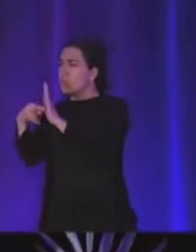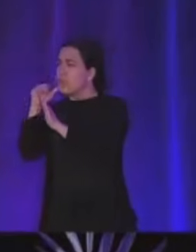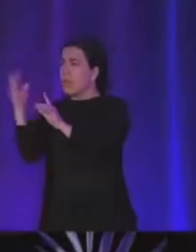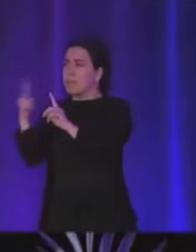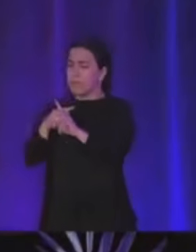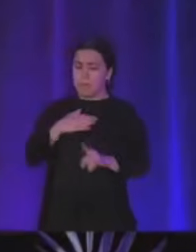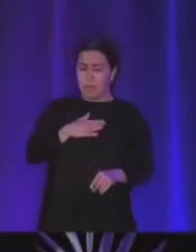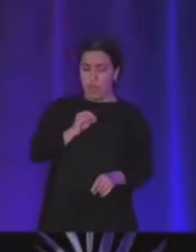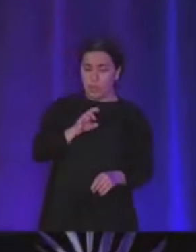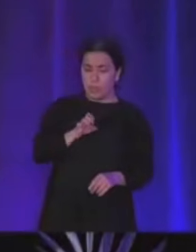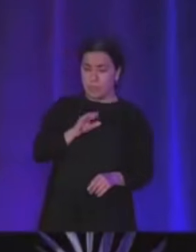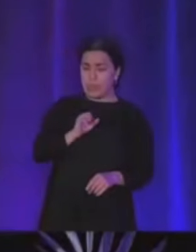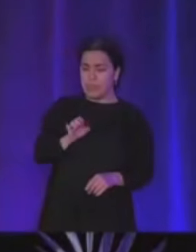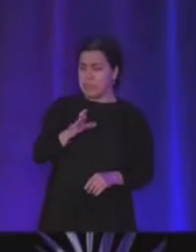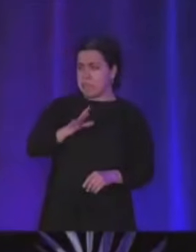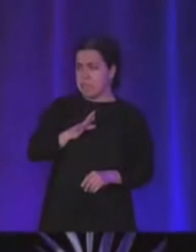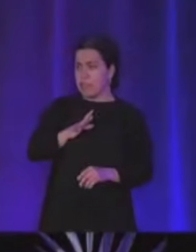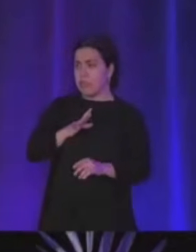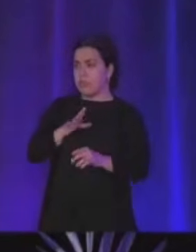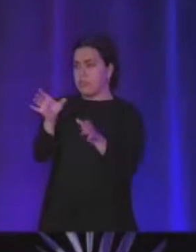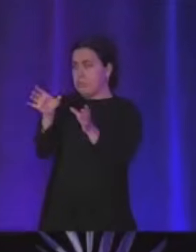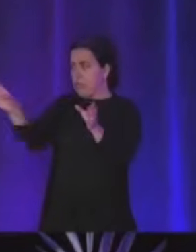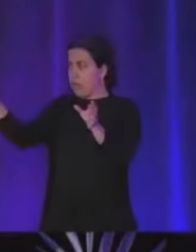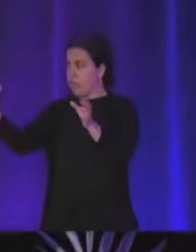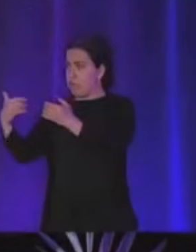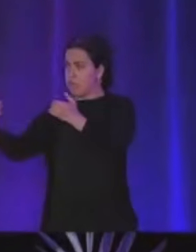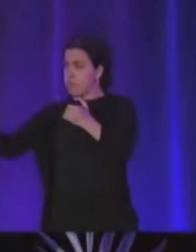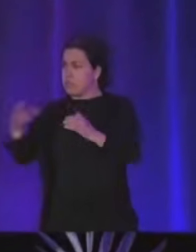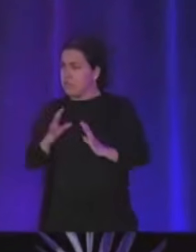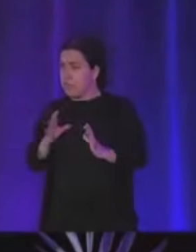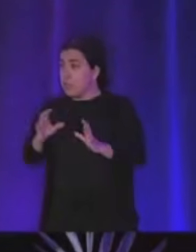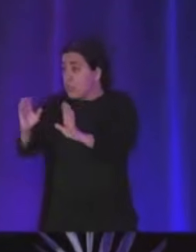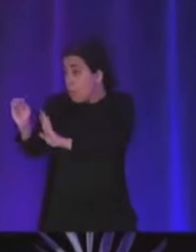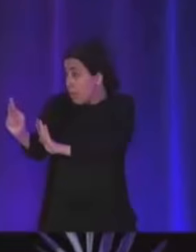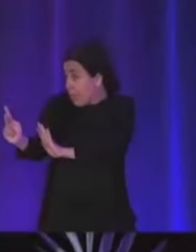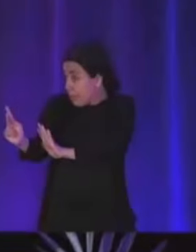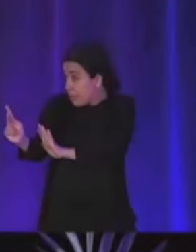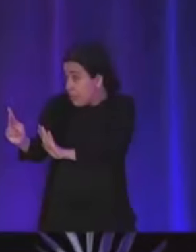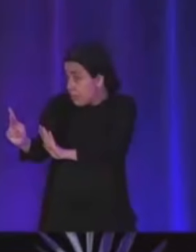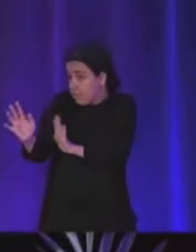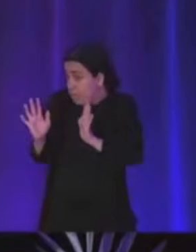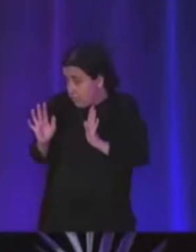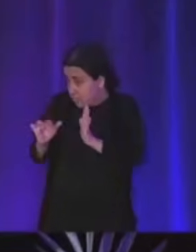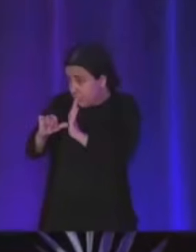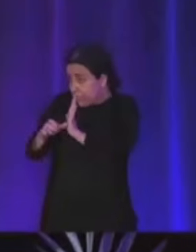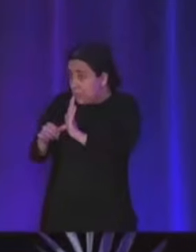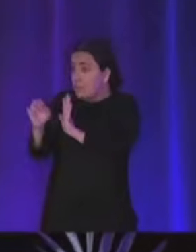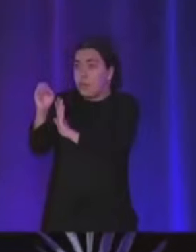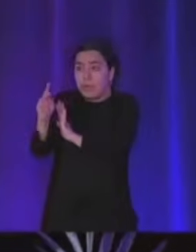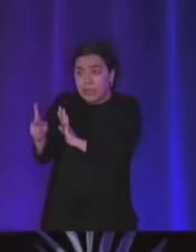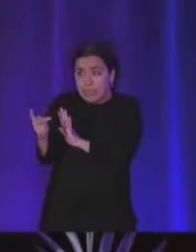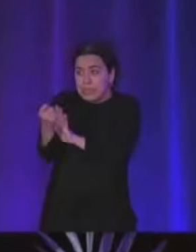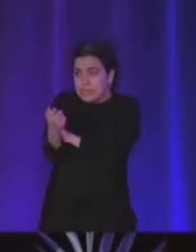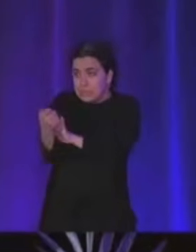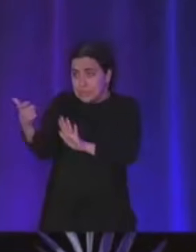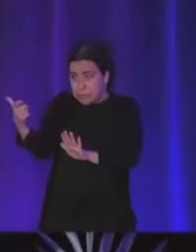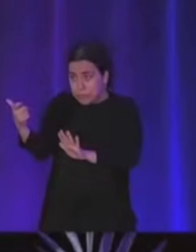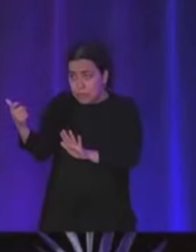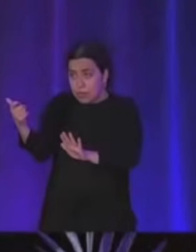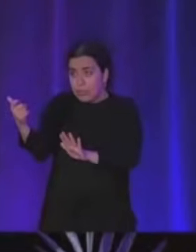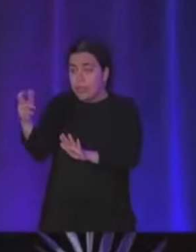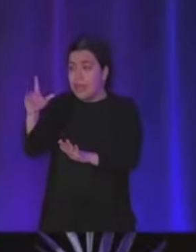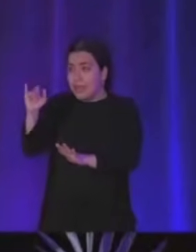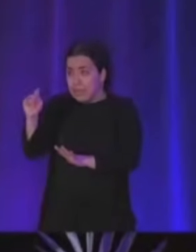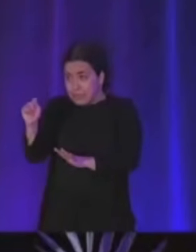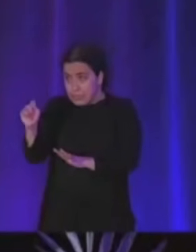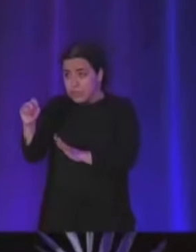off, and that's okay. And I just want to emphasize this. It's okay to disable a lint rule in your code base.